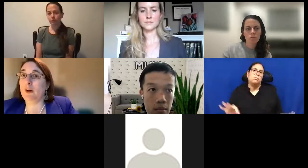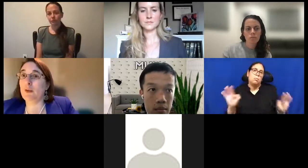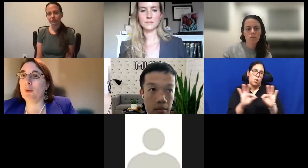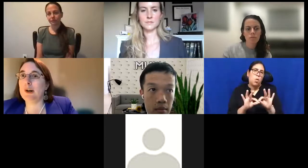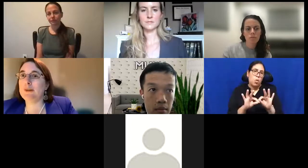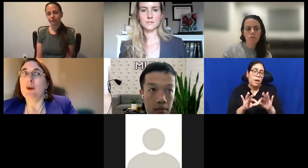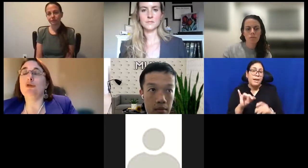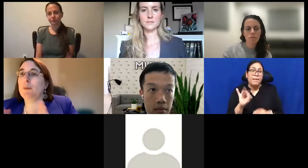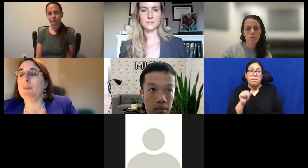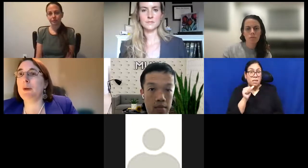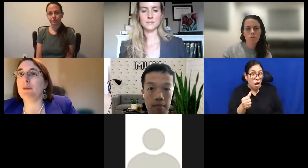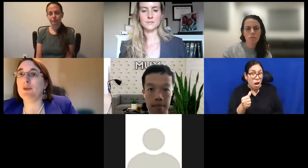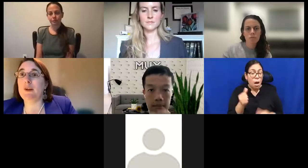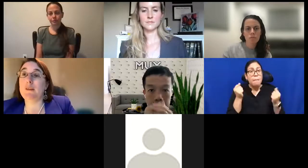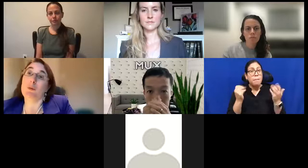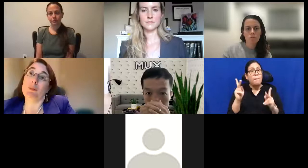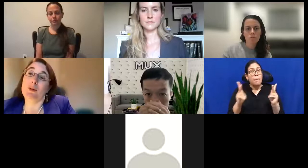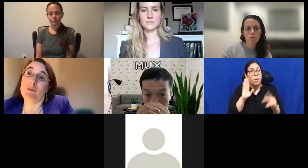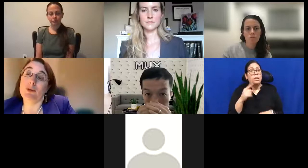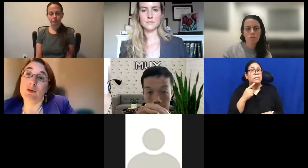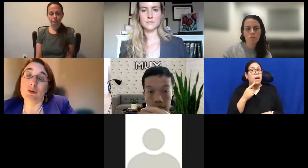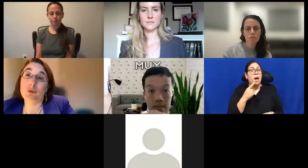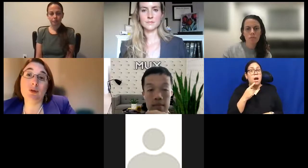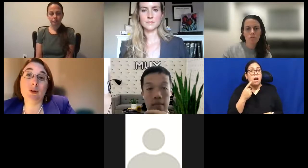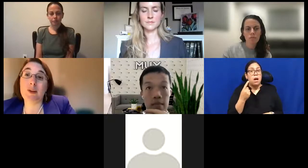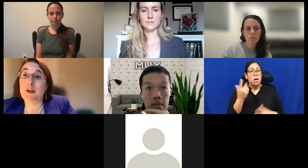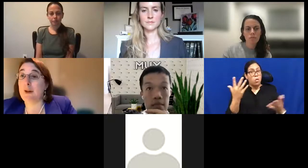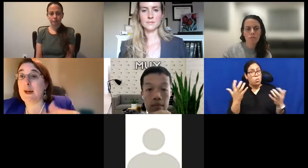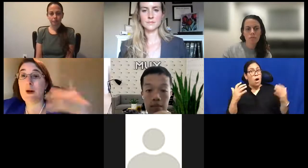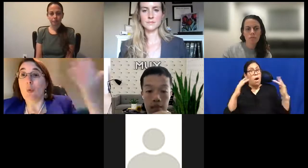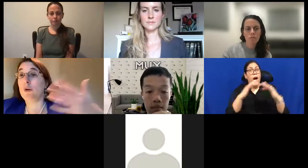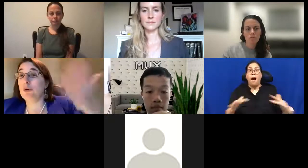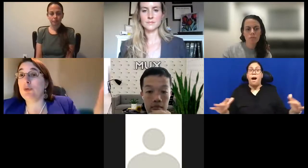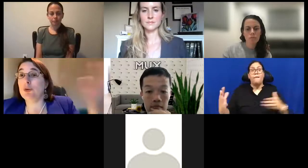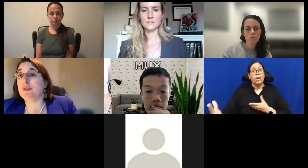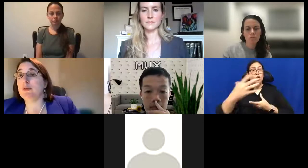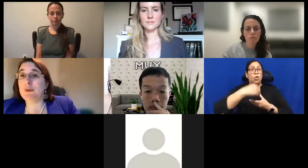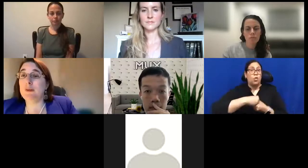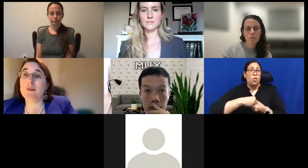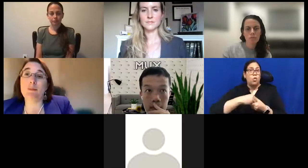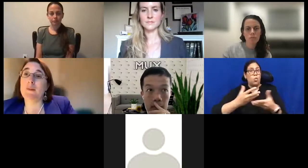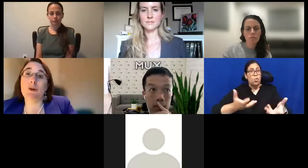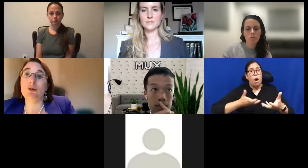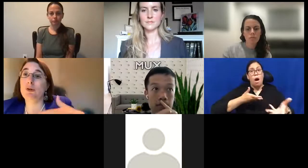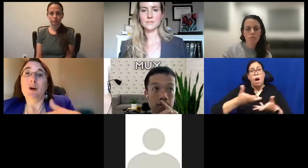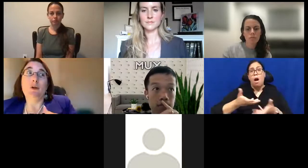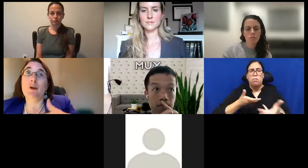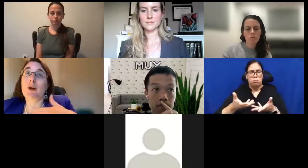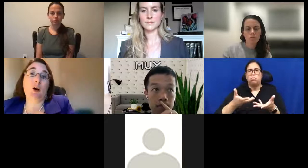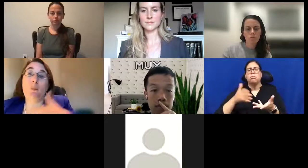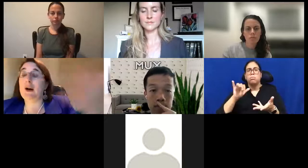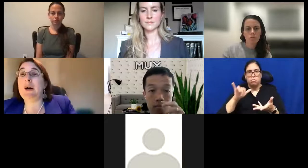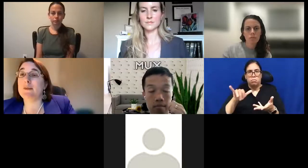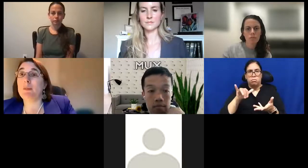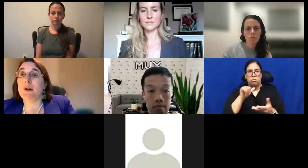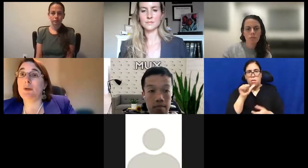because otherwise so many people say that they want to be diversely inclusive and they may have 1 or 2 good experiences, but they could